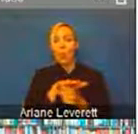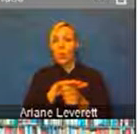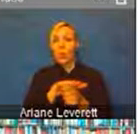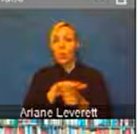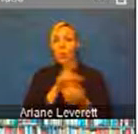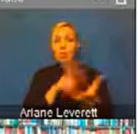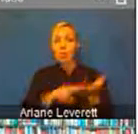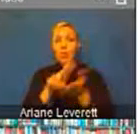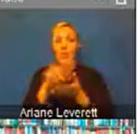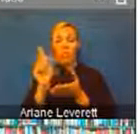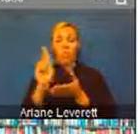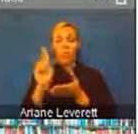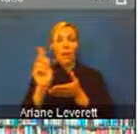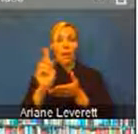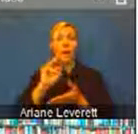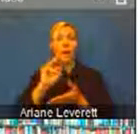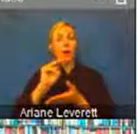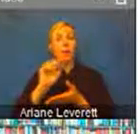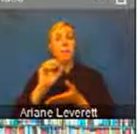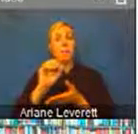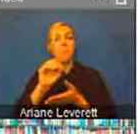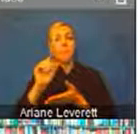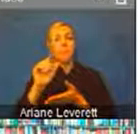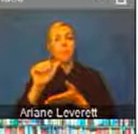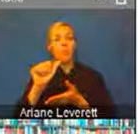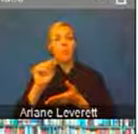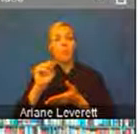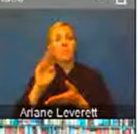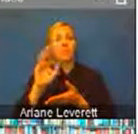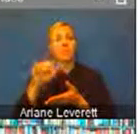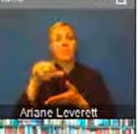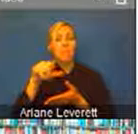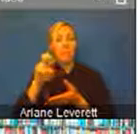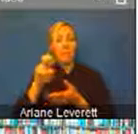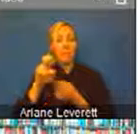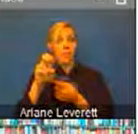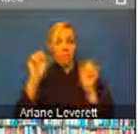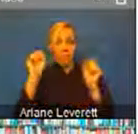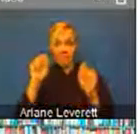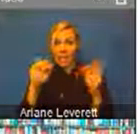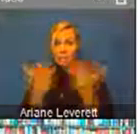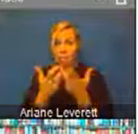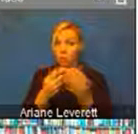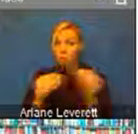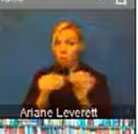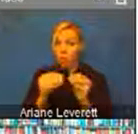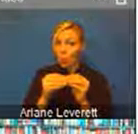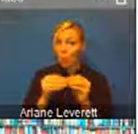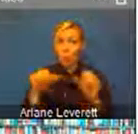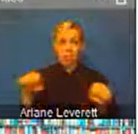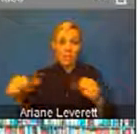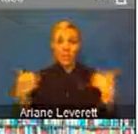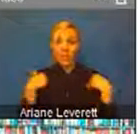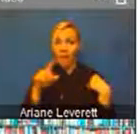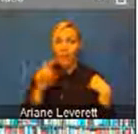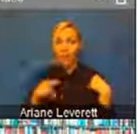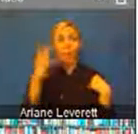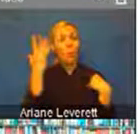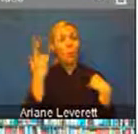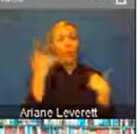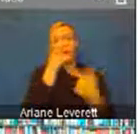to answer questions and discuss our issues. Let's talk about early childhood education. Thank